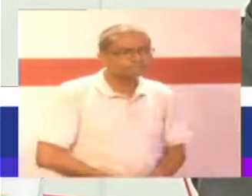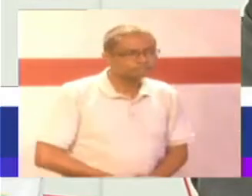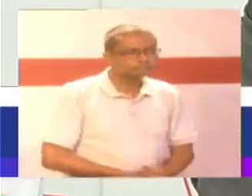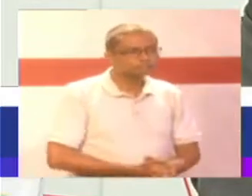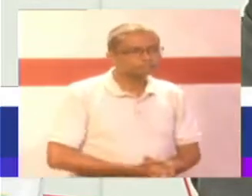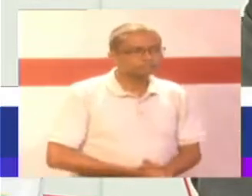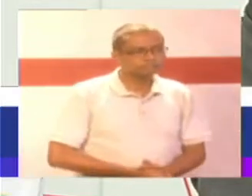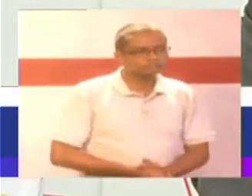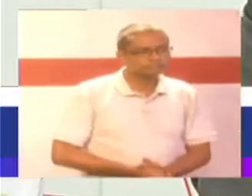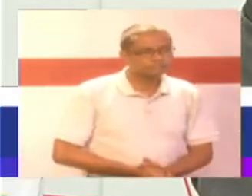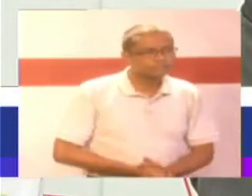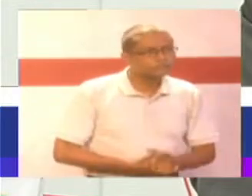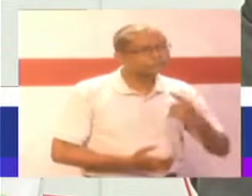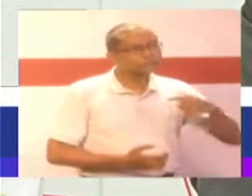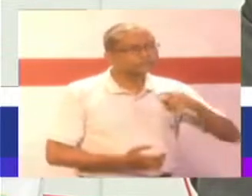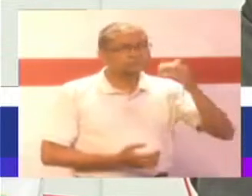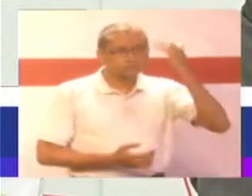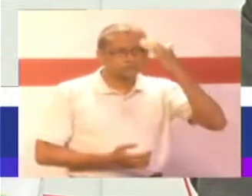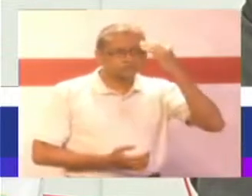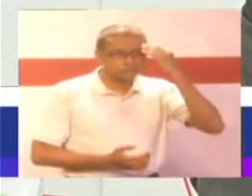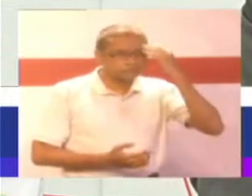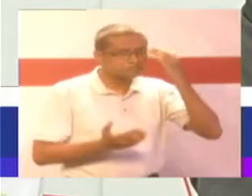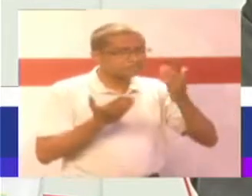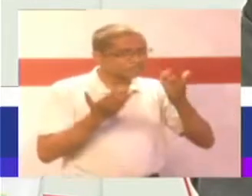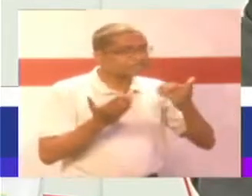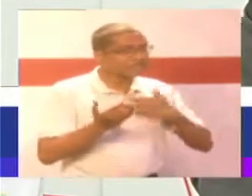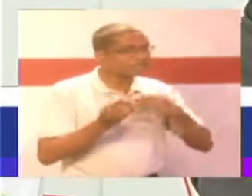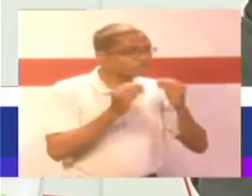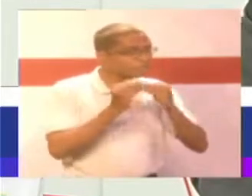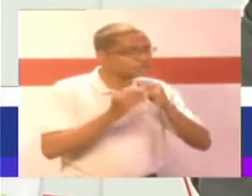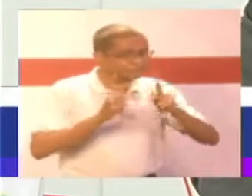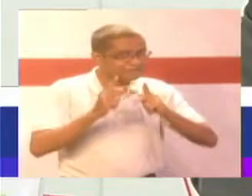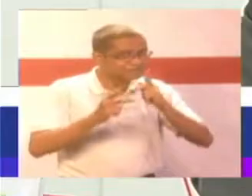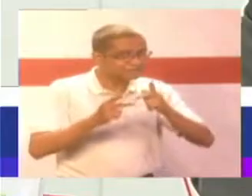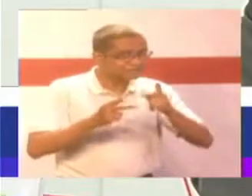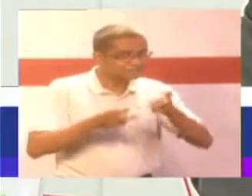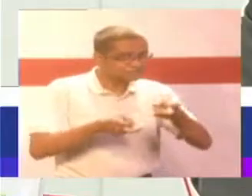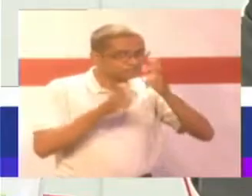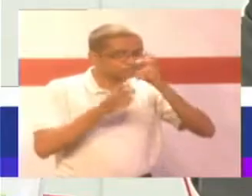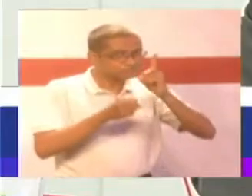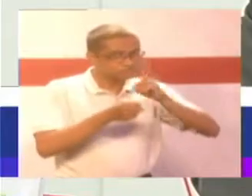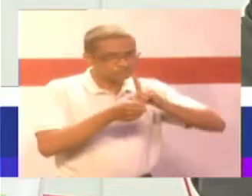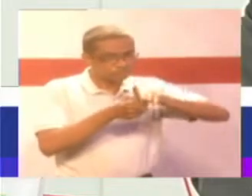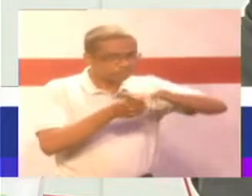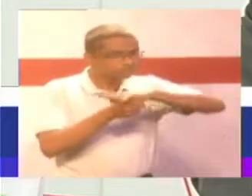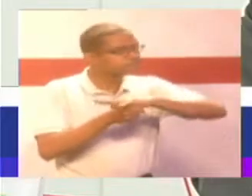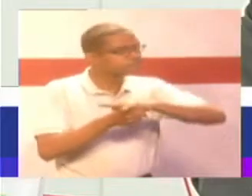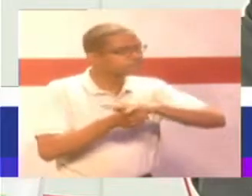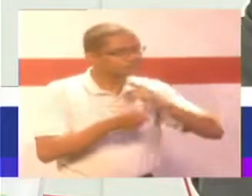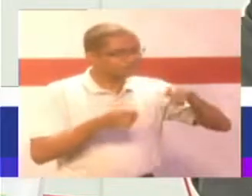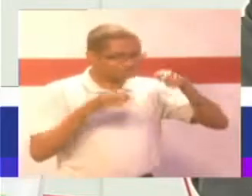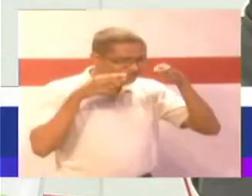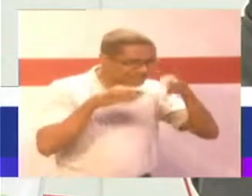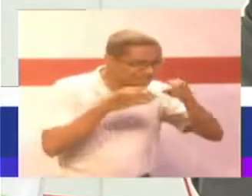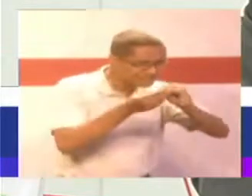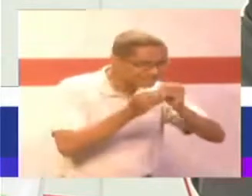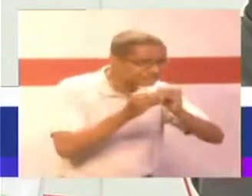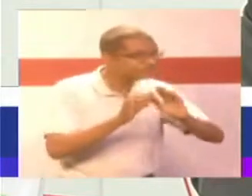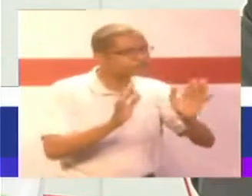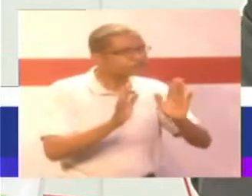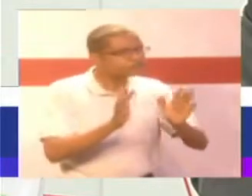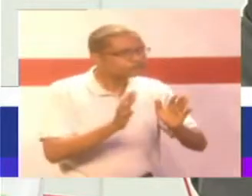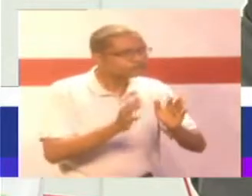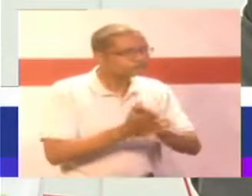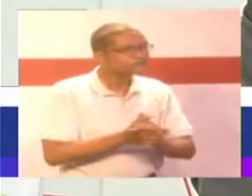102 cases. We know that there will be more than that in the population. Let's not focus so much on that number and focus more on the state of known